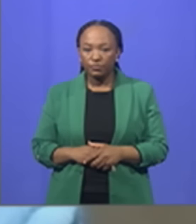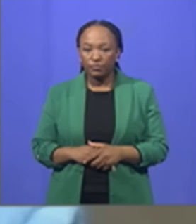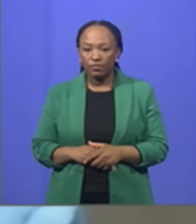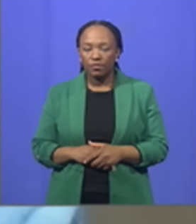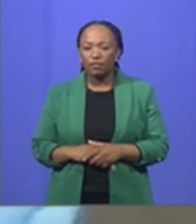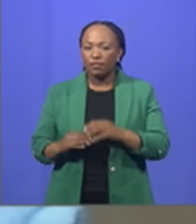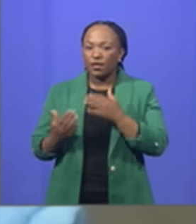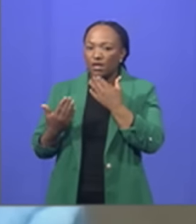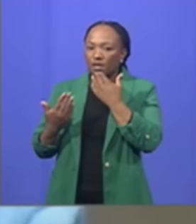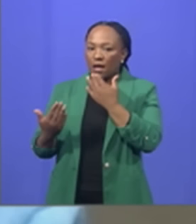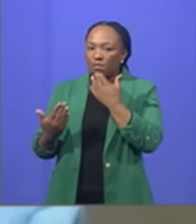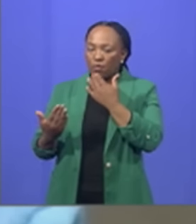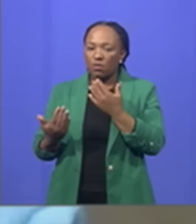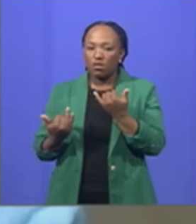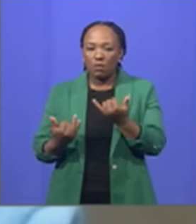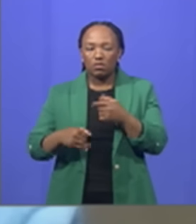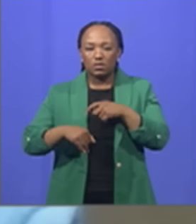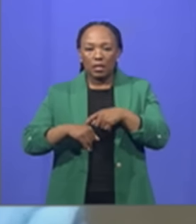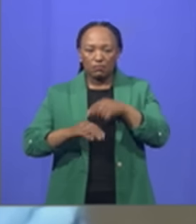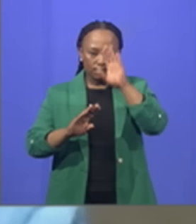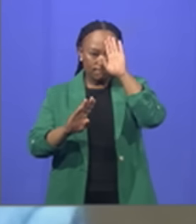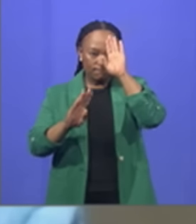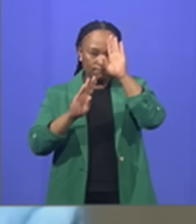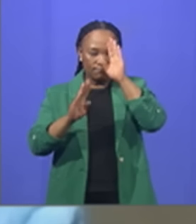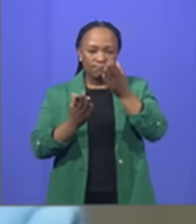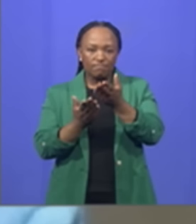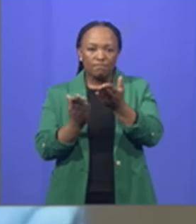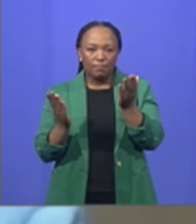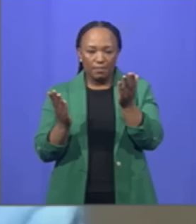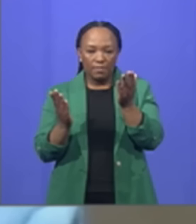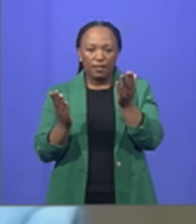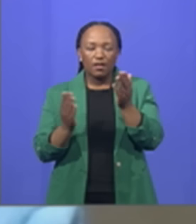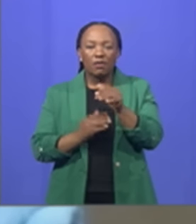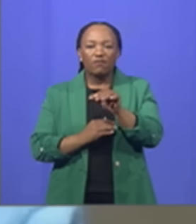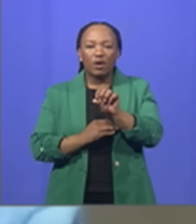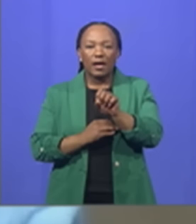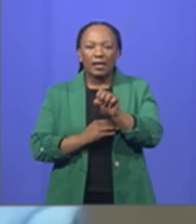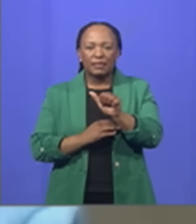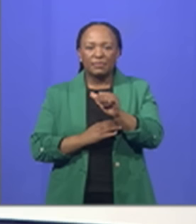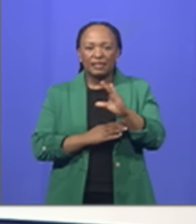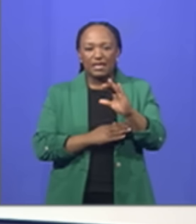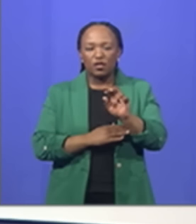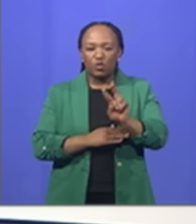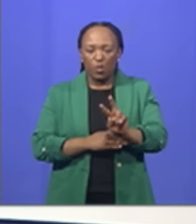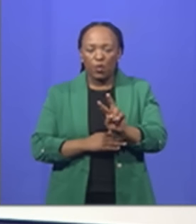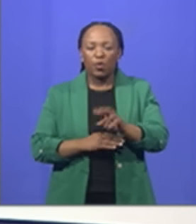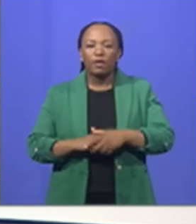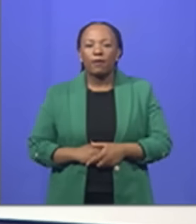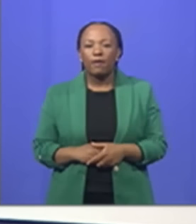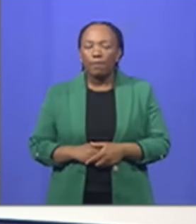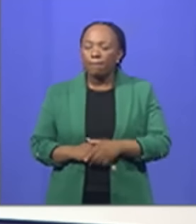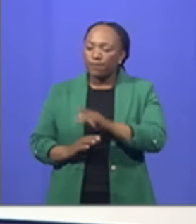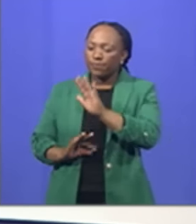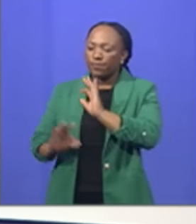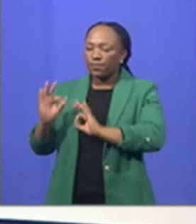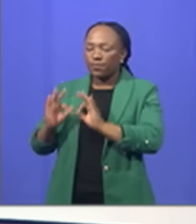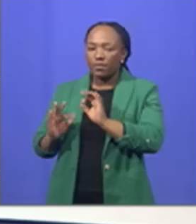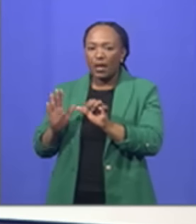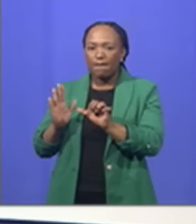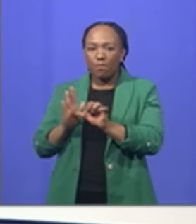Ke a leboga ke tšee sebaka se ke tamiše bagodi ba rena ba SABC2. Nke le re botseng ka bohlokwa bja